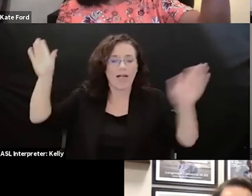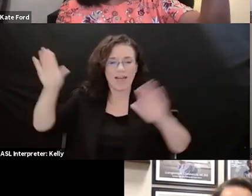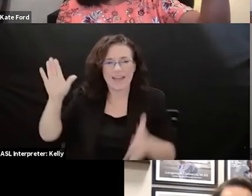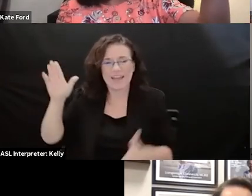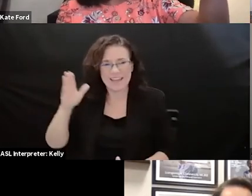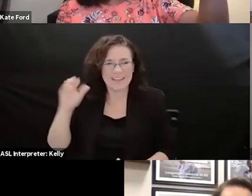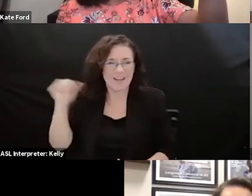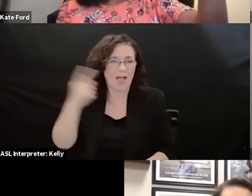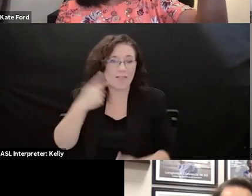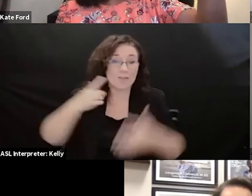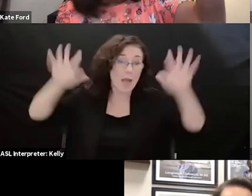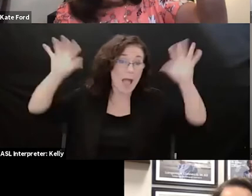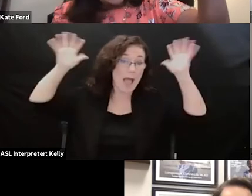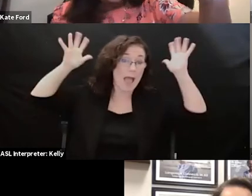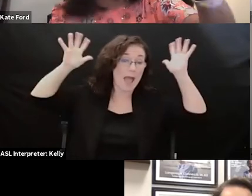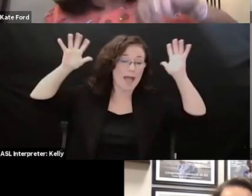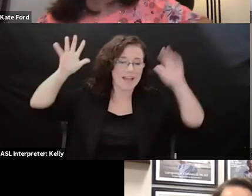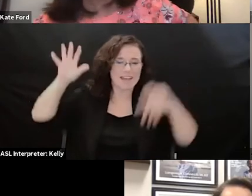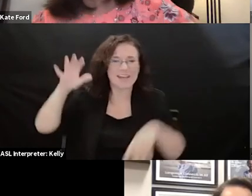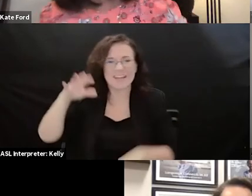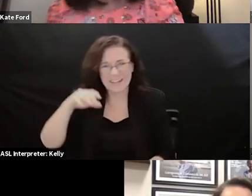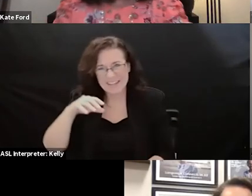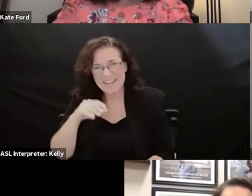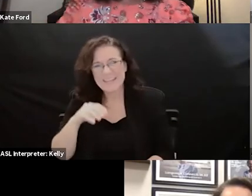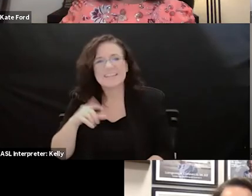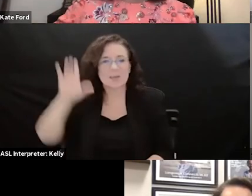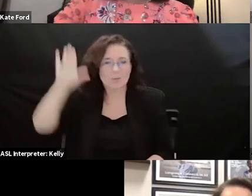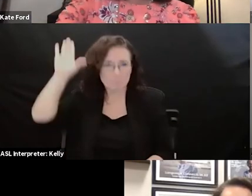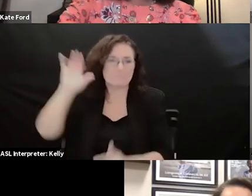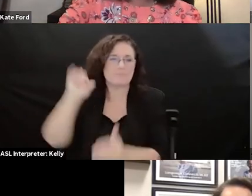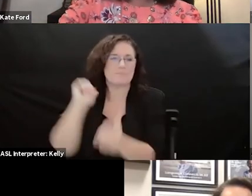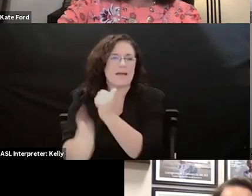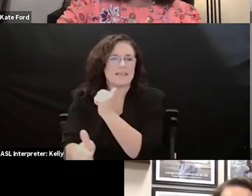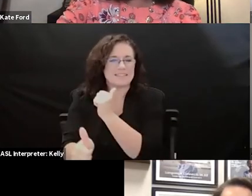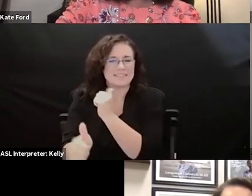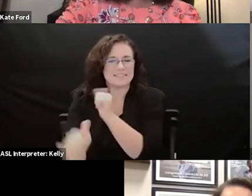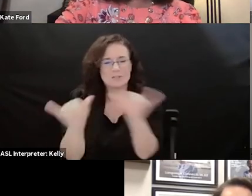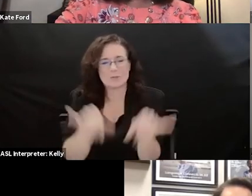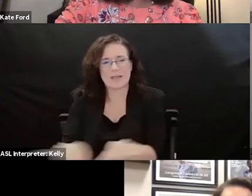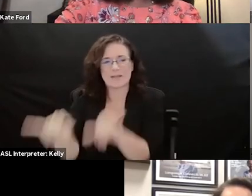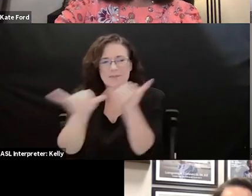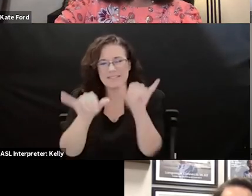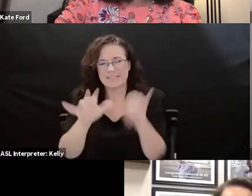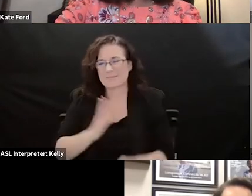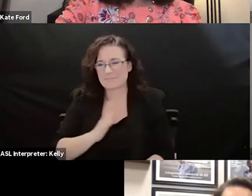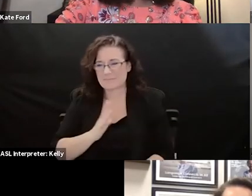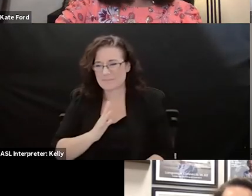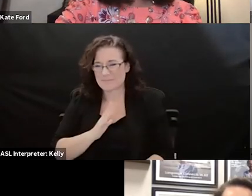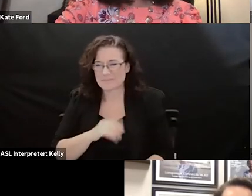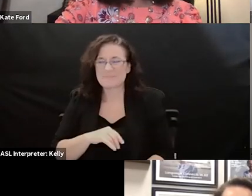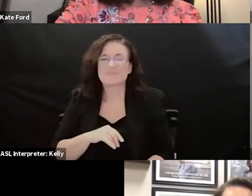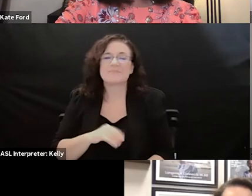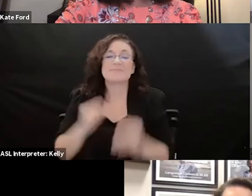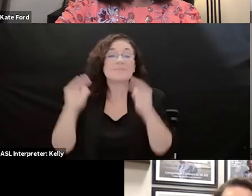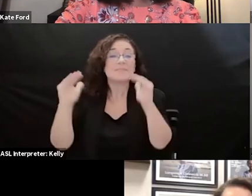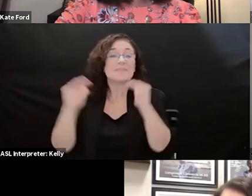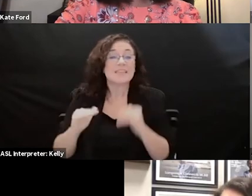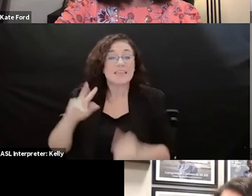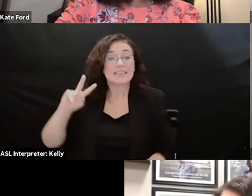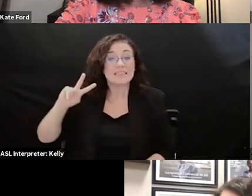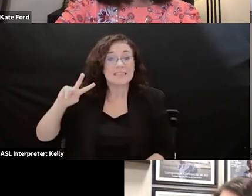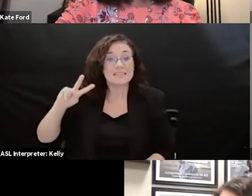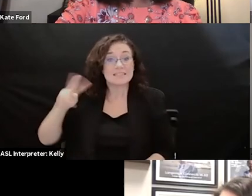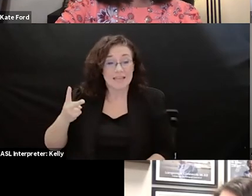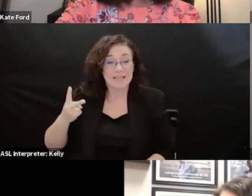this this motion passes unanimously the second uh